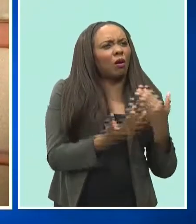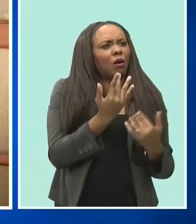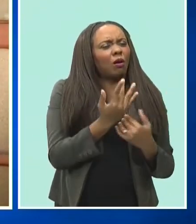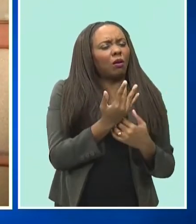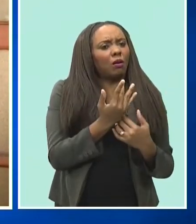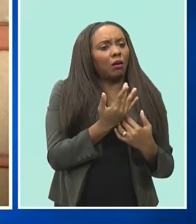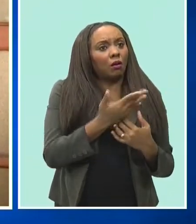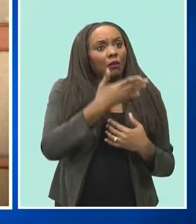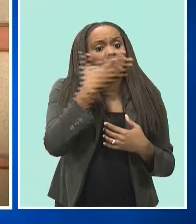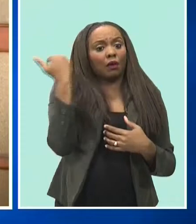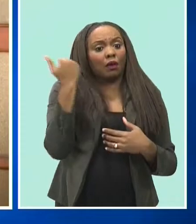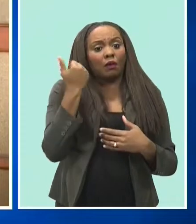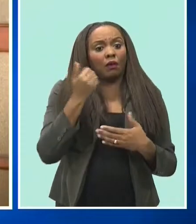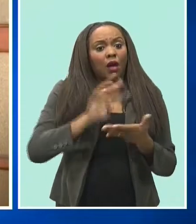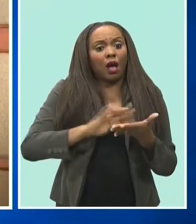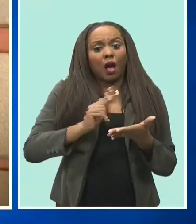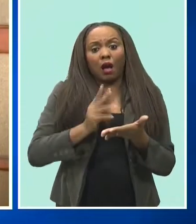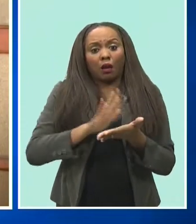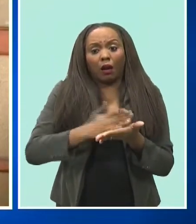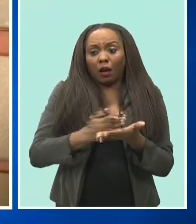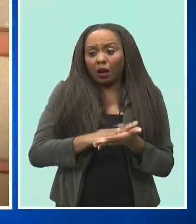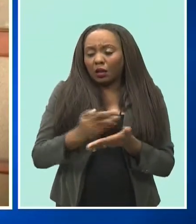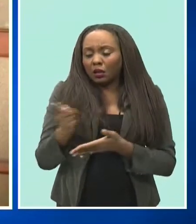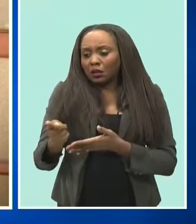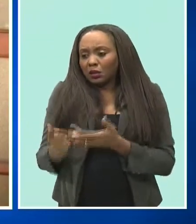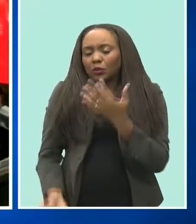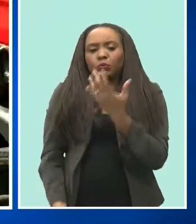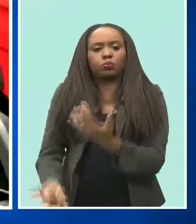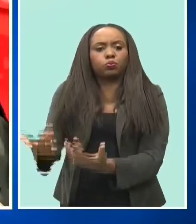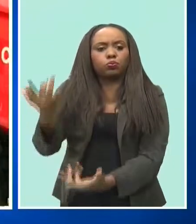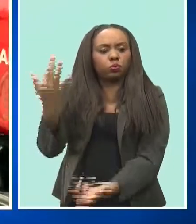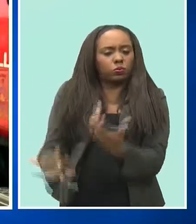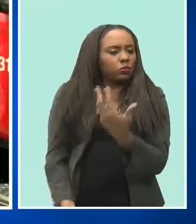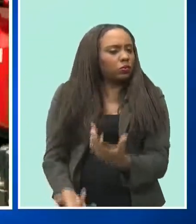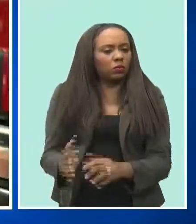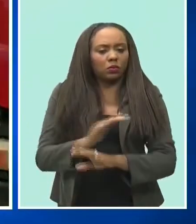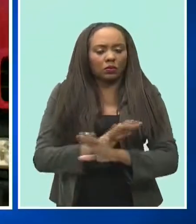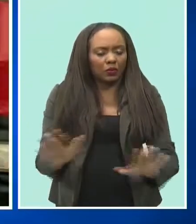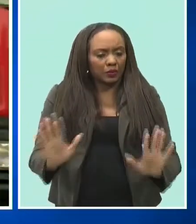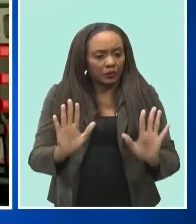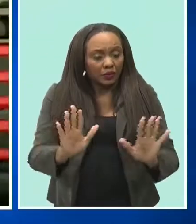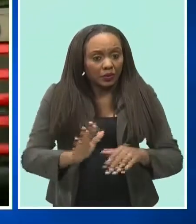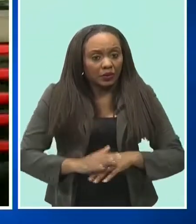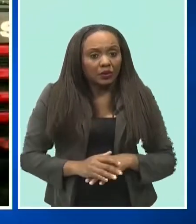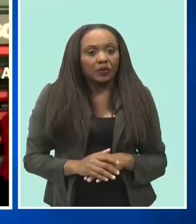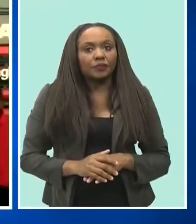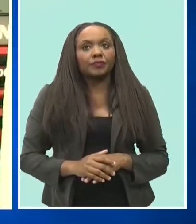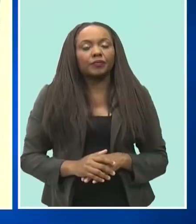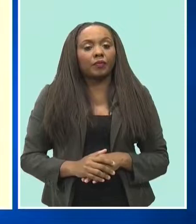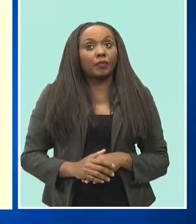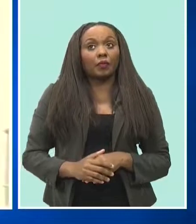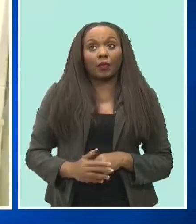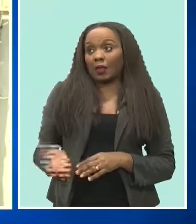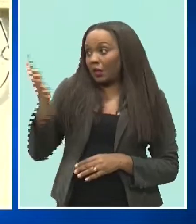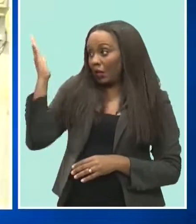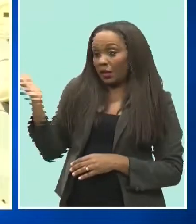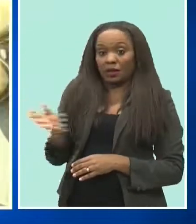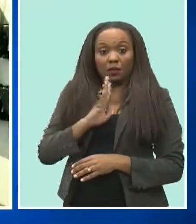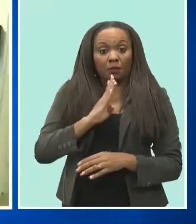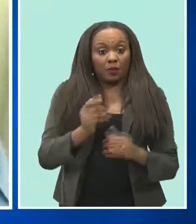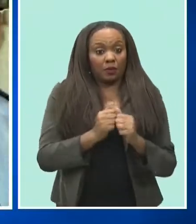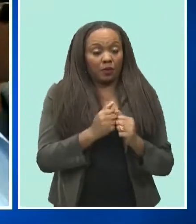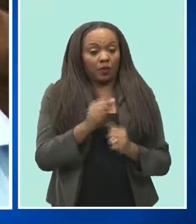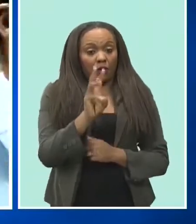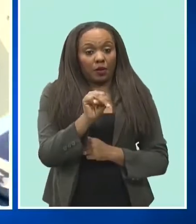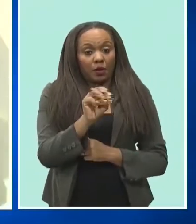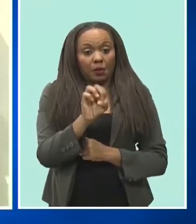hard to boost up, that it is going up in smoke. The acting fire chief was speaking to the media as officers from the St. John